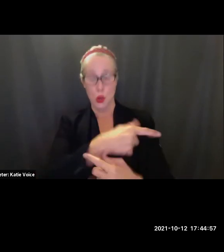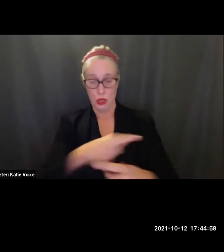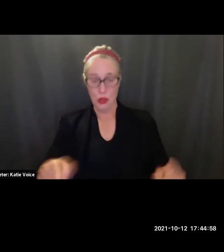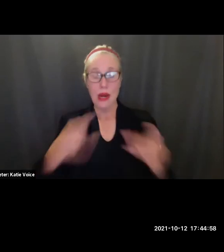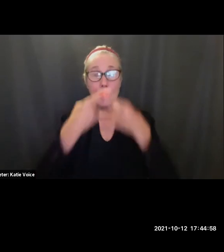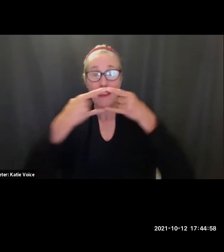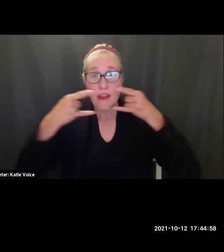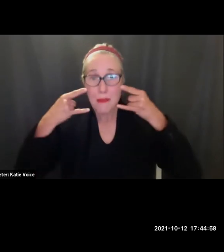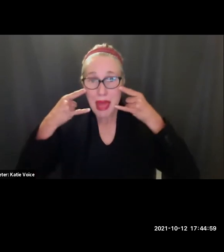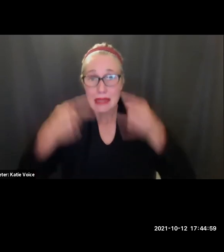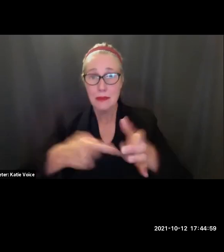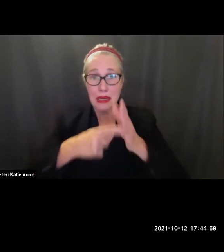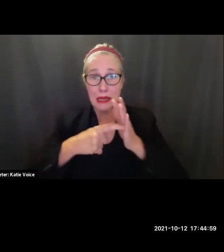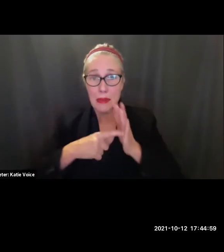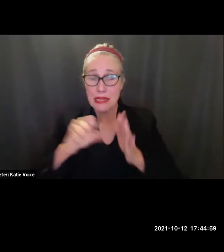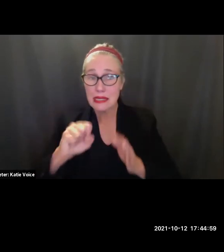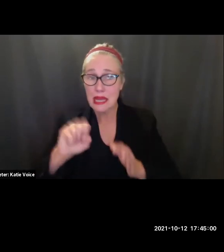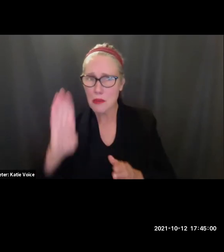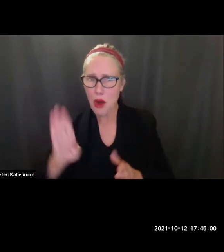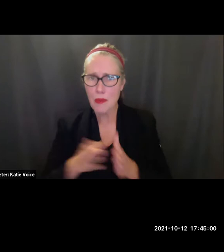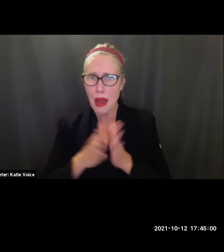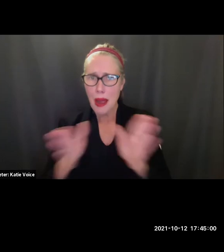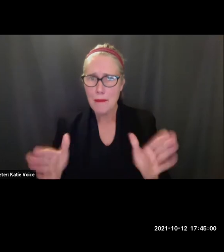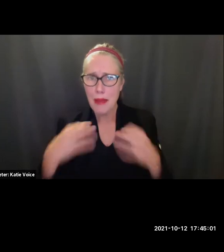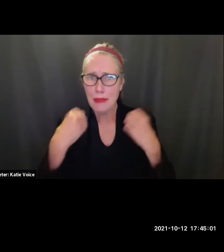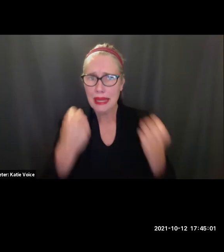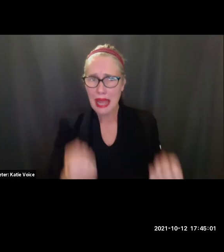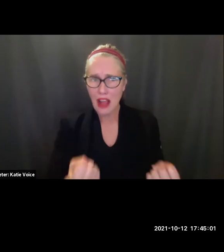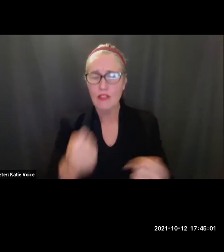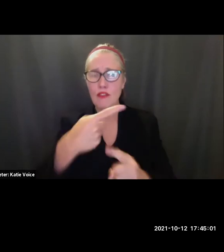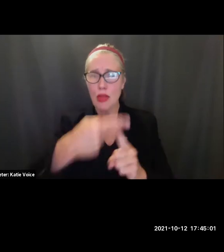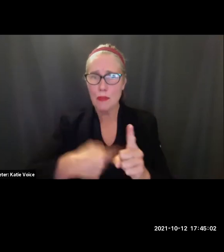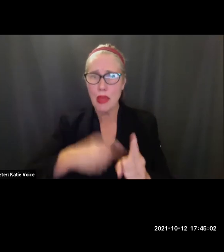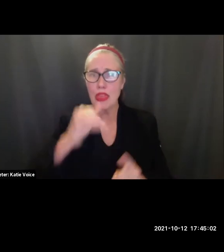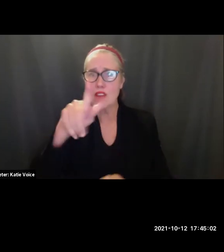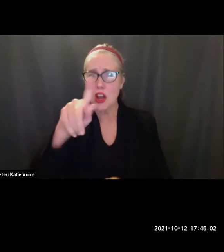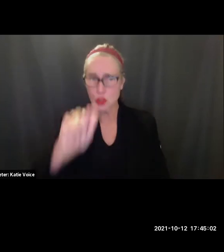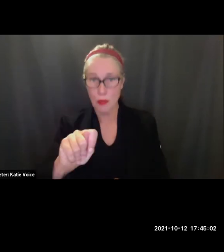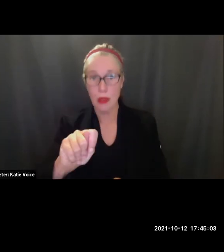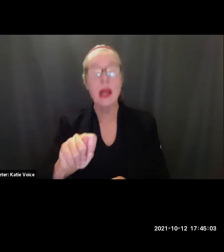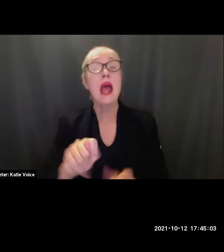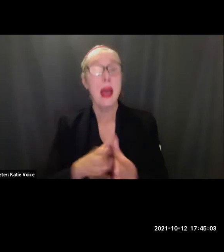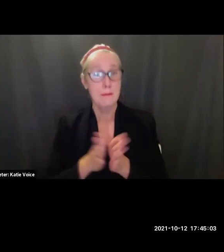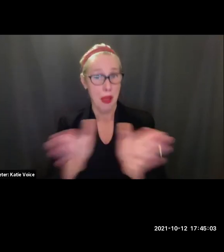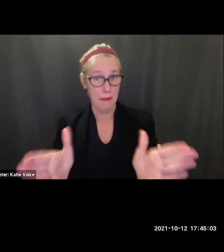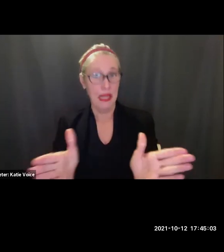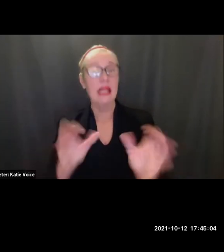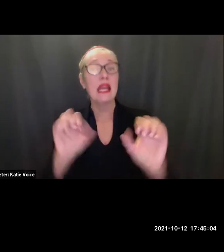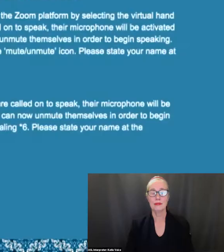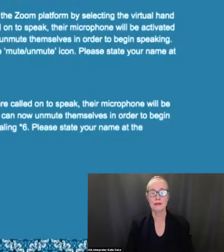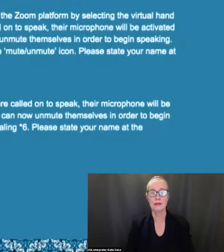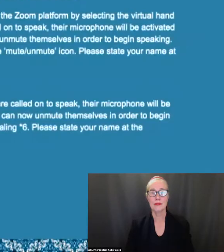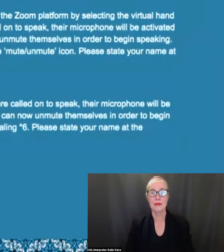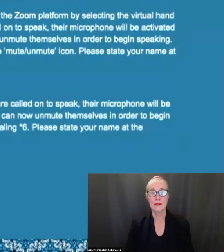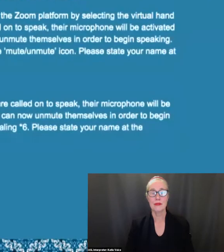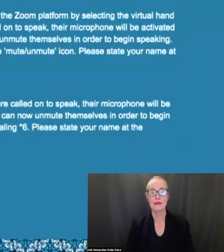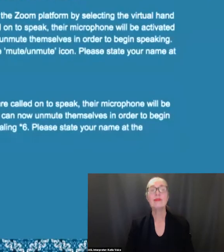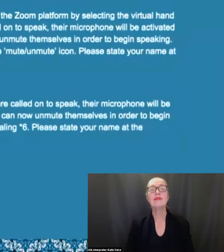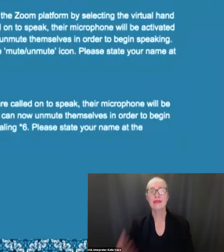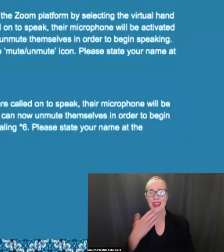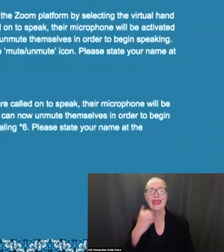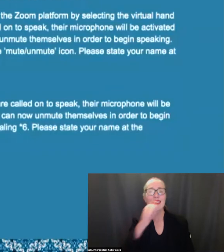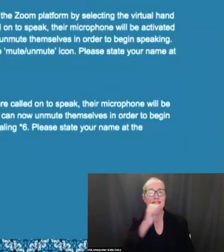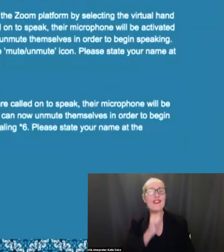barbara county public health for the month of october and the public may participate through live streaming thank you for your